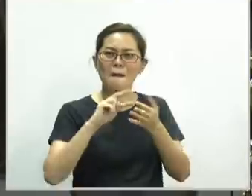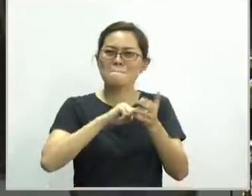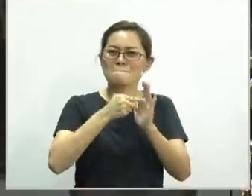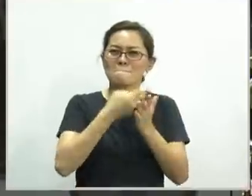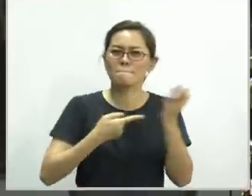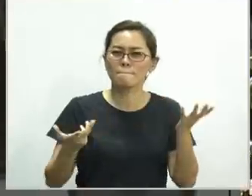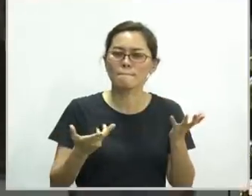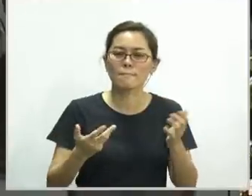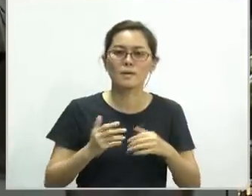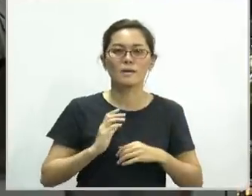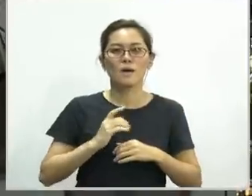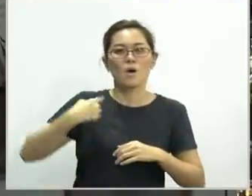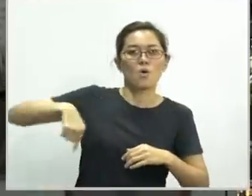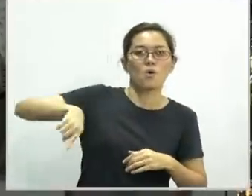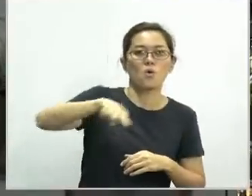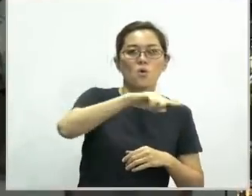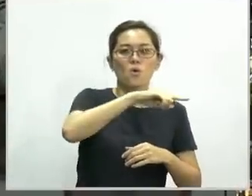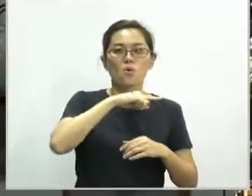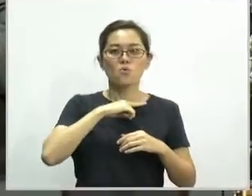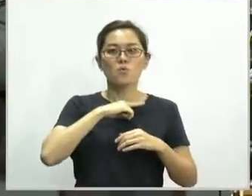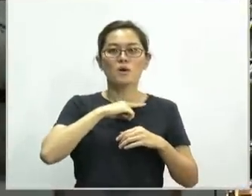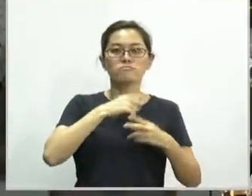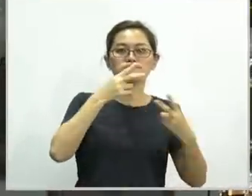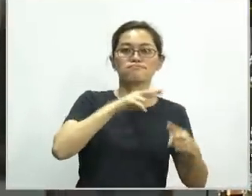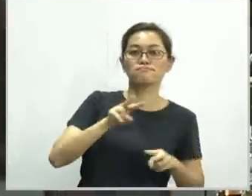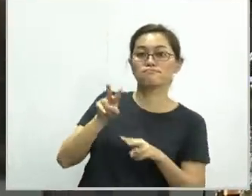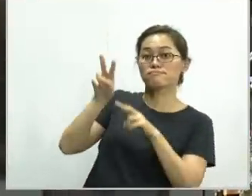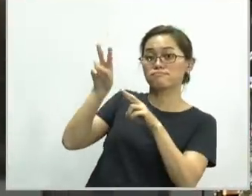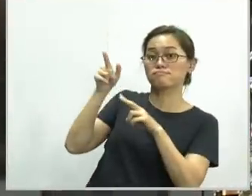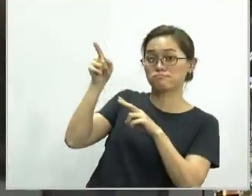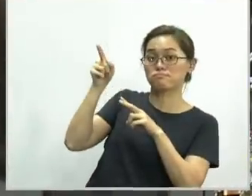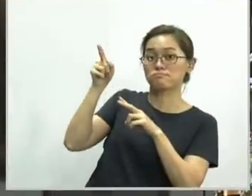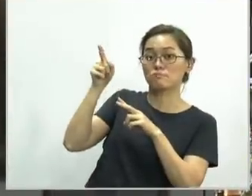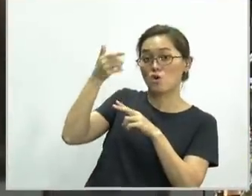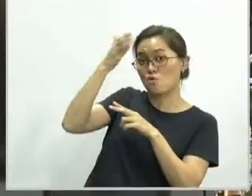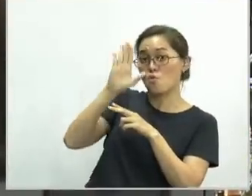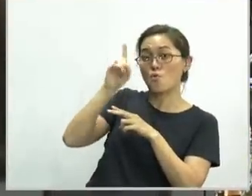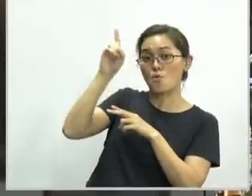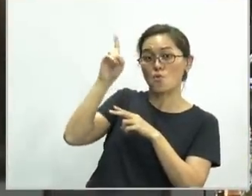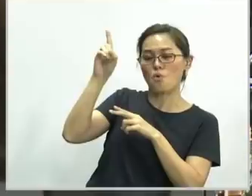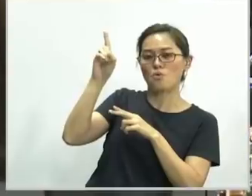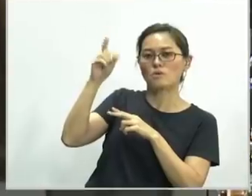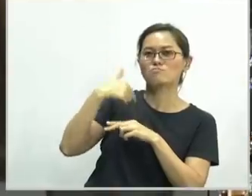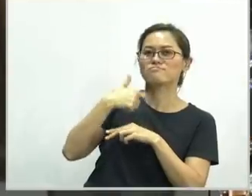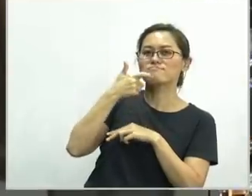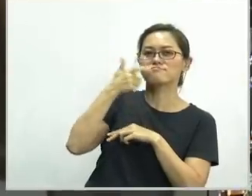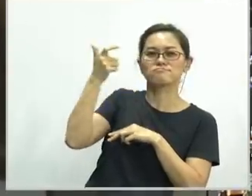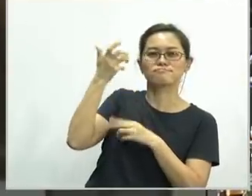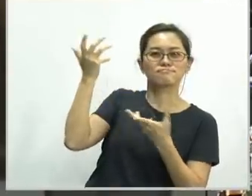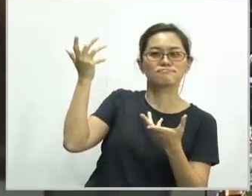that we are going to turn to this higher power. And we're going to say to Him,